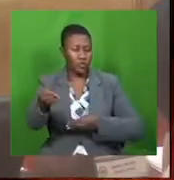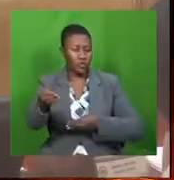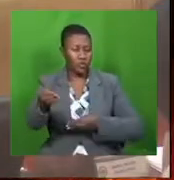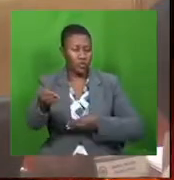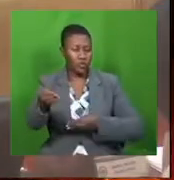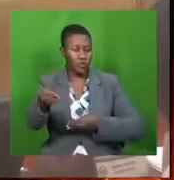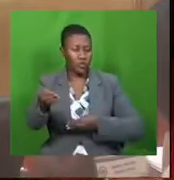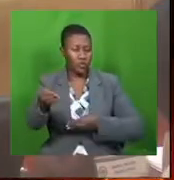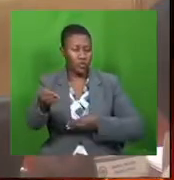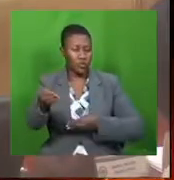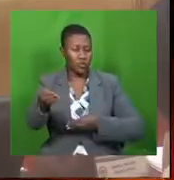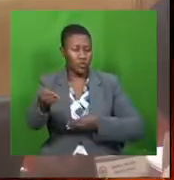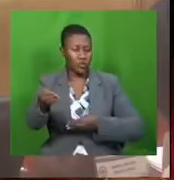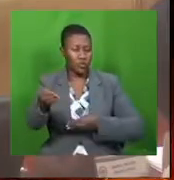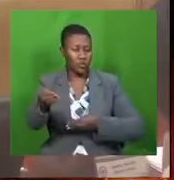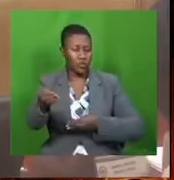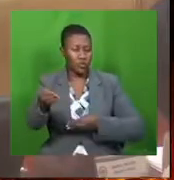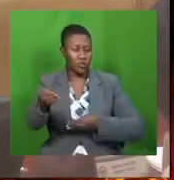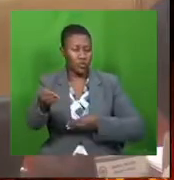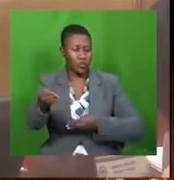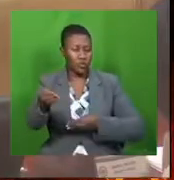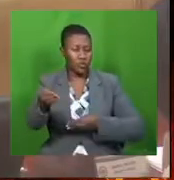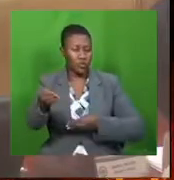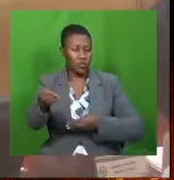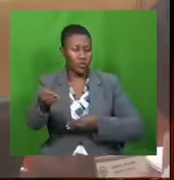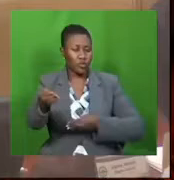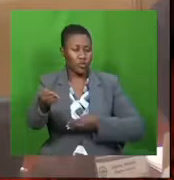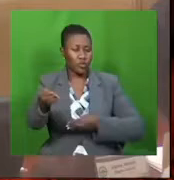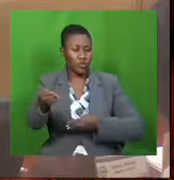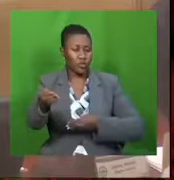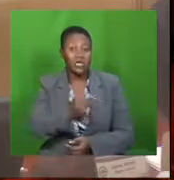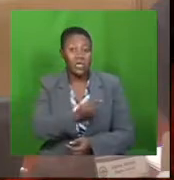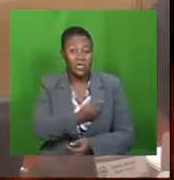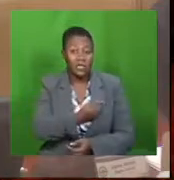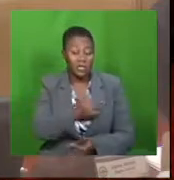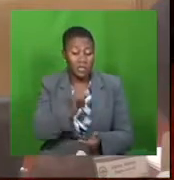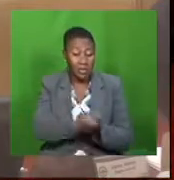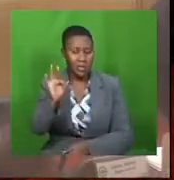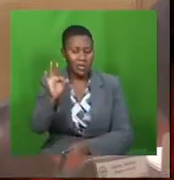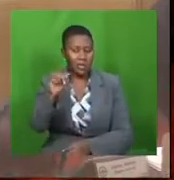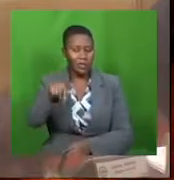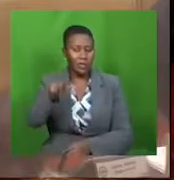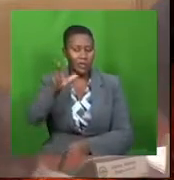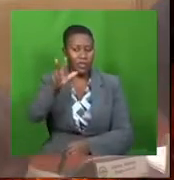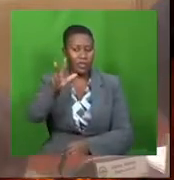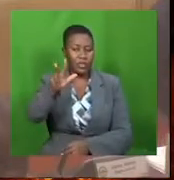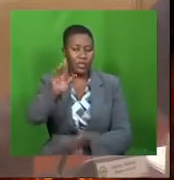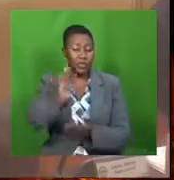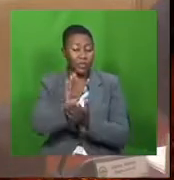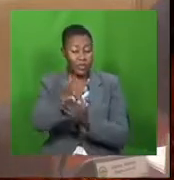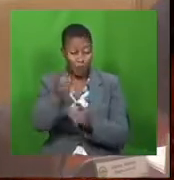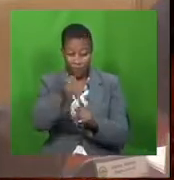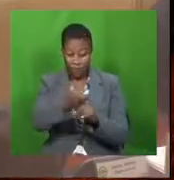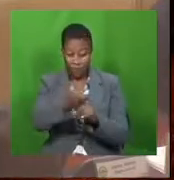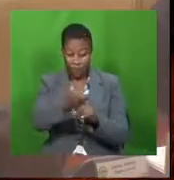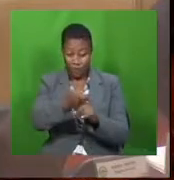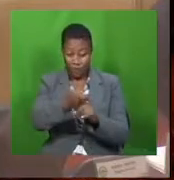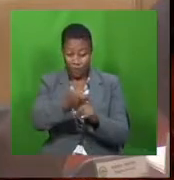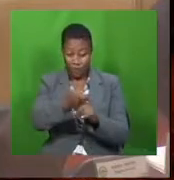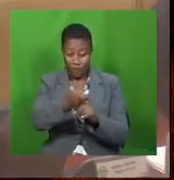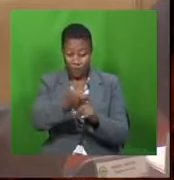be good radio, said a young crop for the whole trekkers here. Over the now, committee ni pa makumaku 44. What